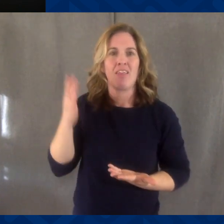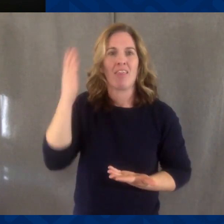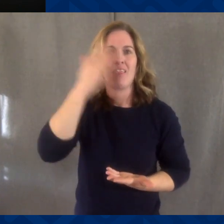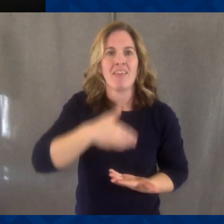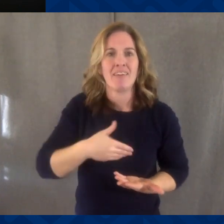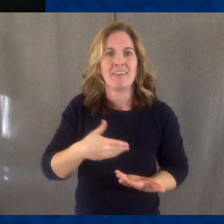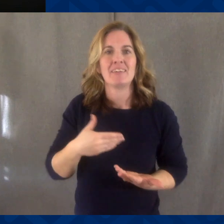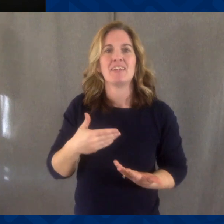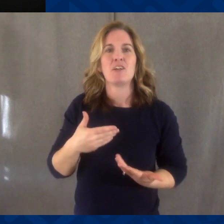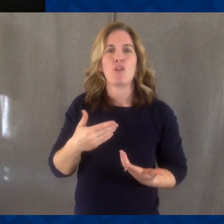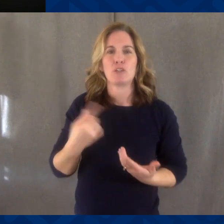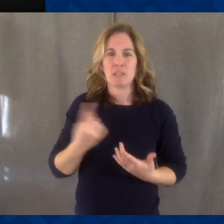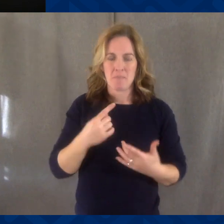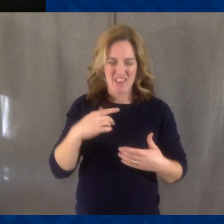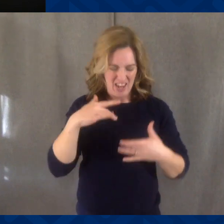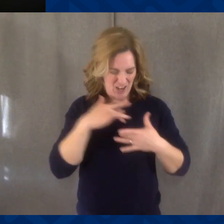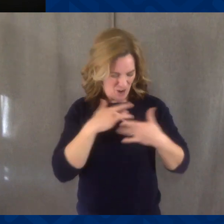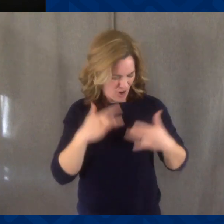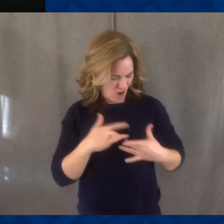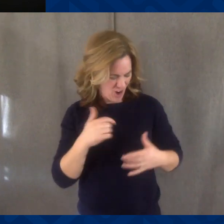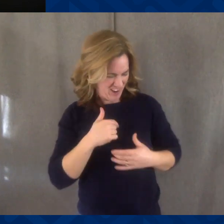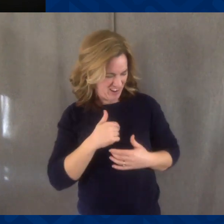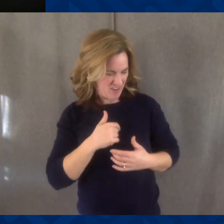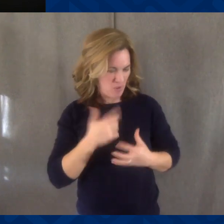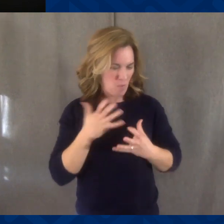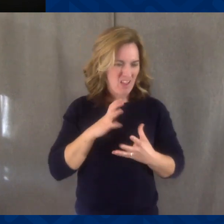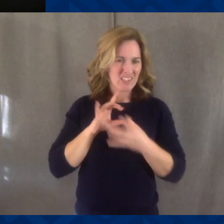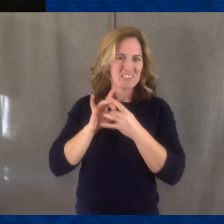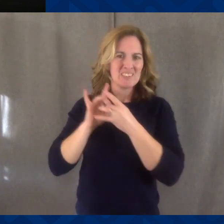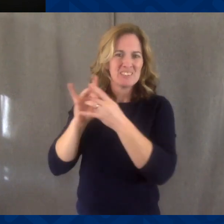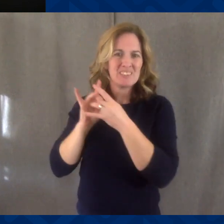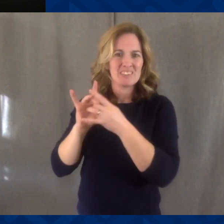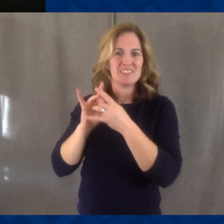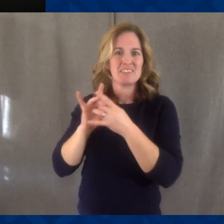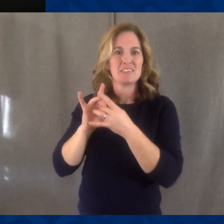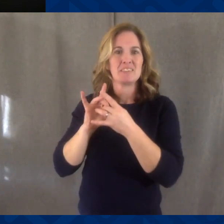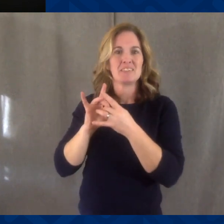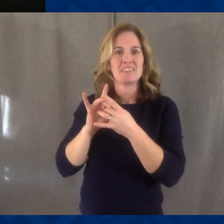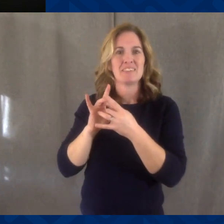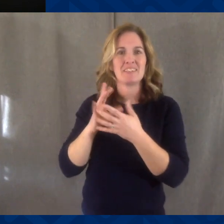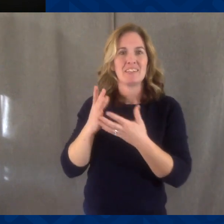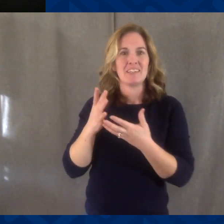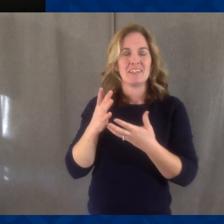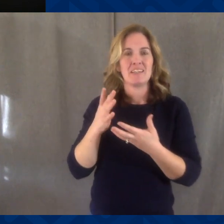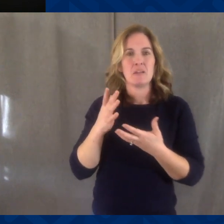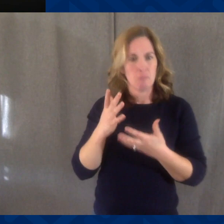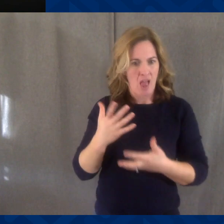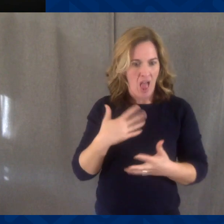your heart, this longing and desire for intimacy. And you've forgotten about relationship.